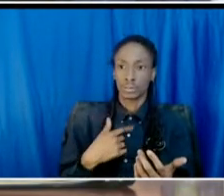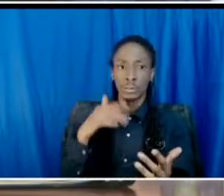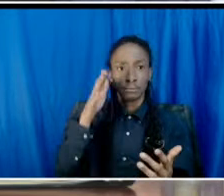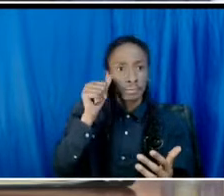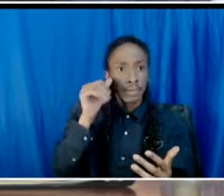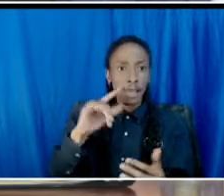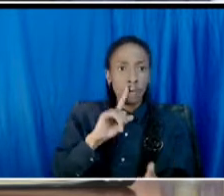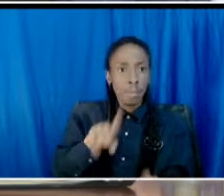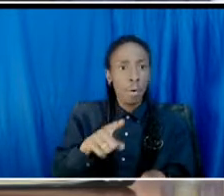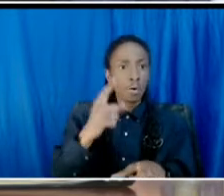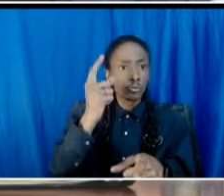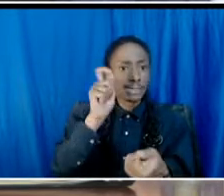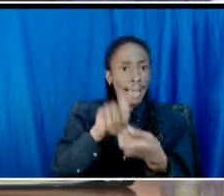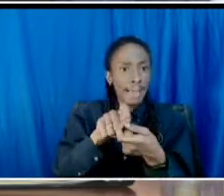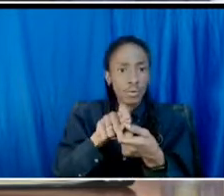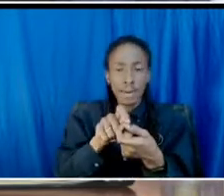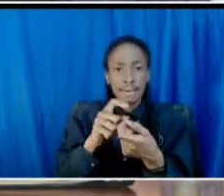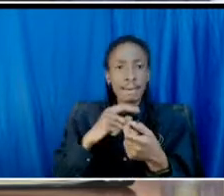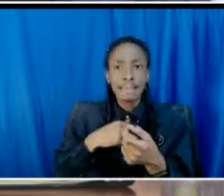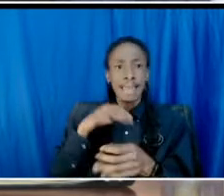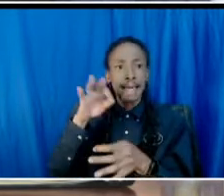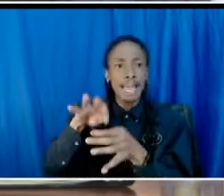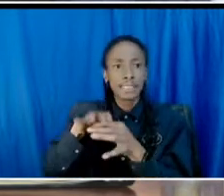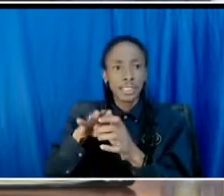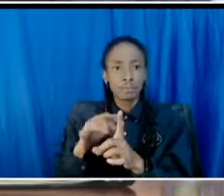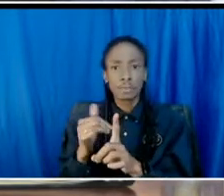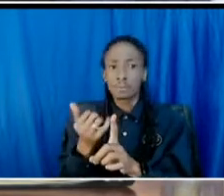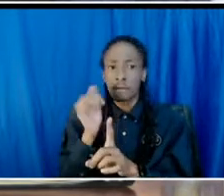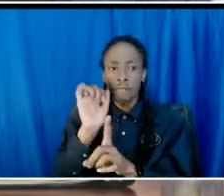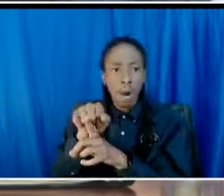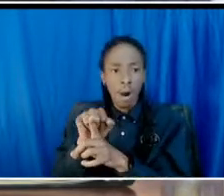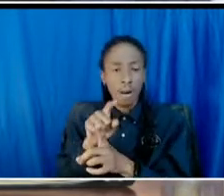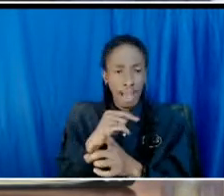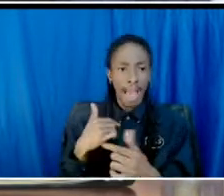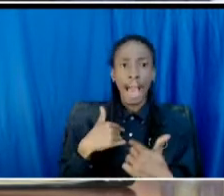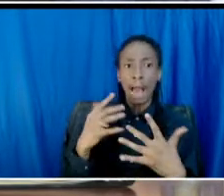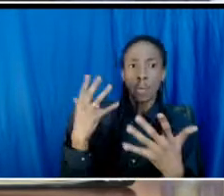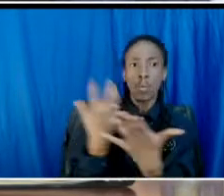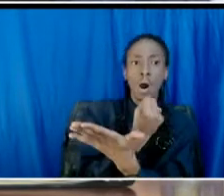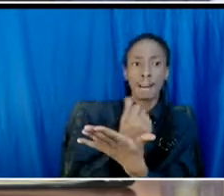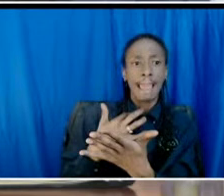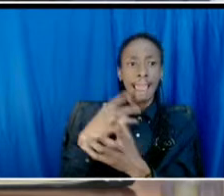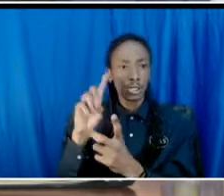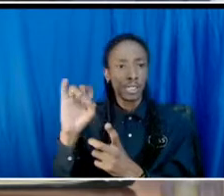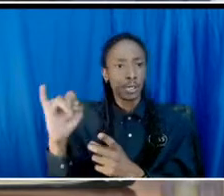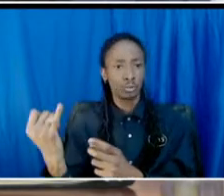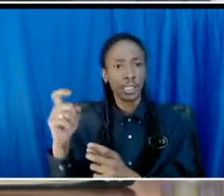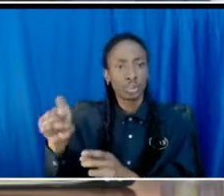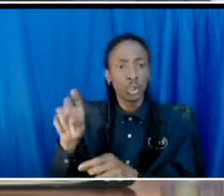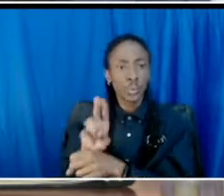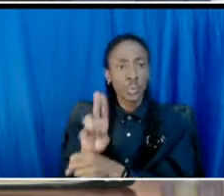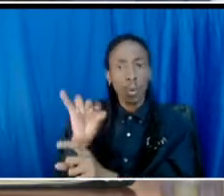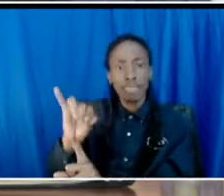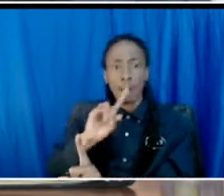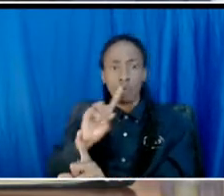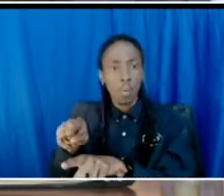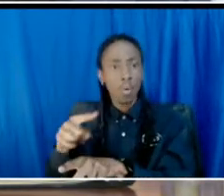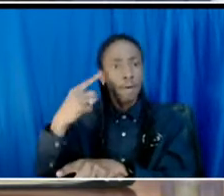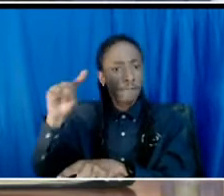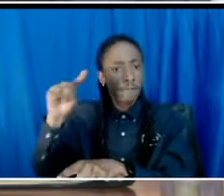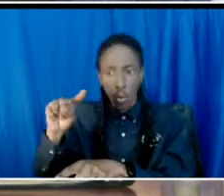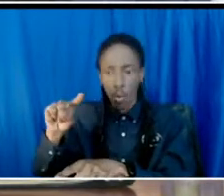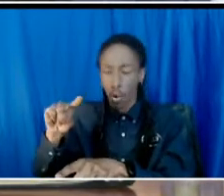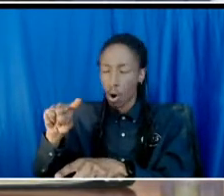election was defective, that he in fact won the election, and the department should be using that report to